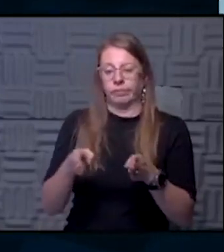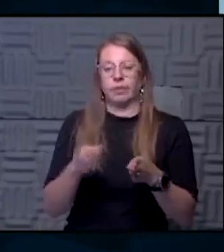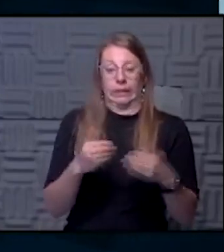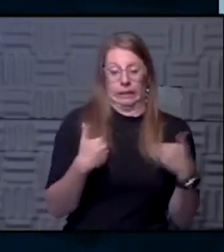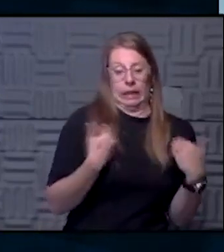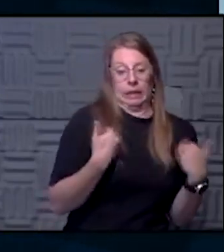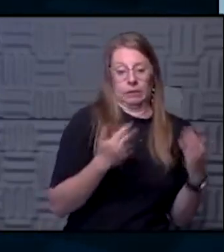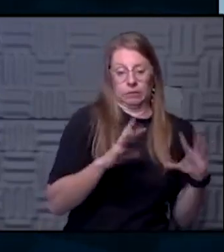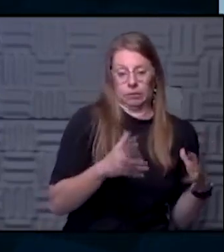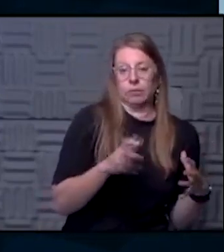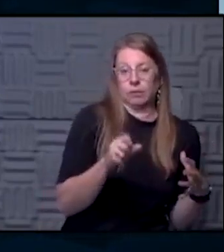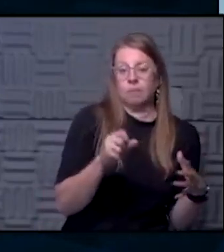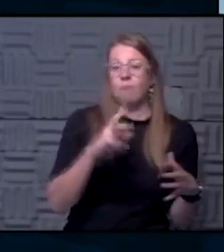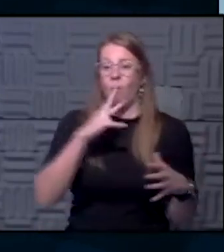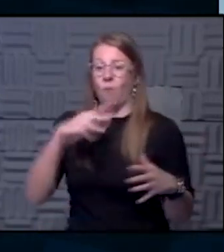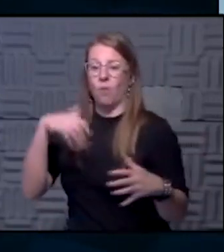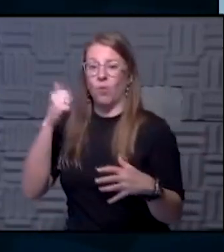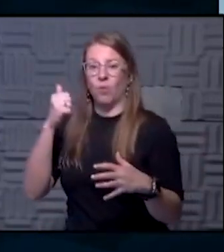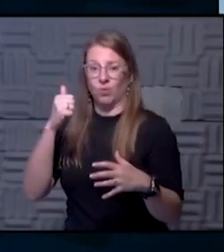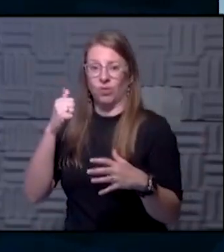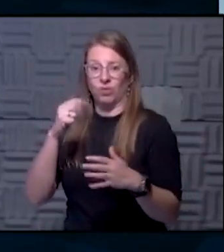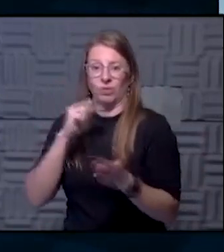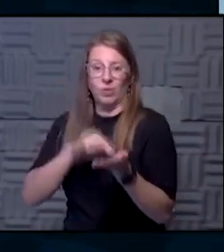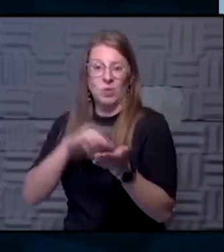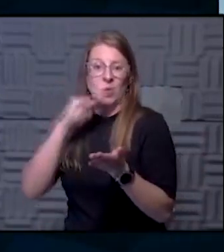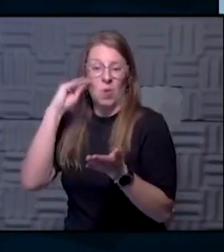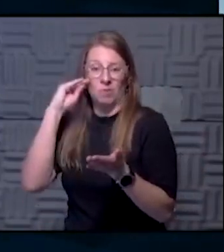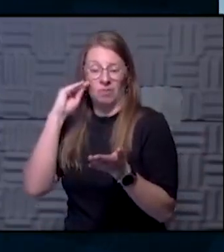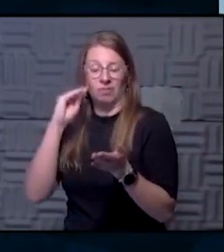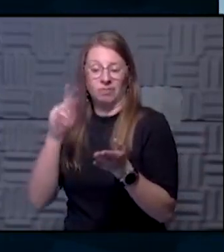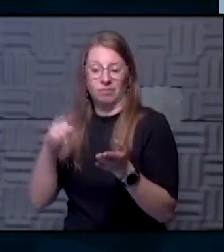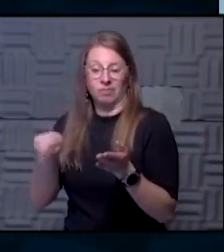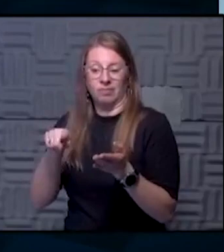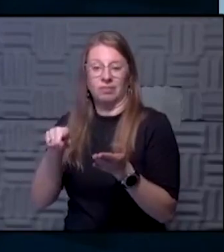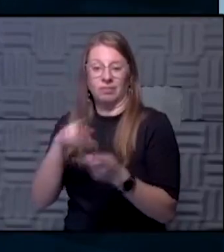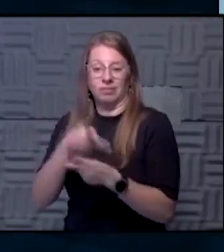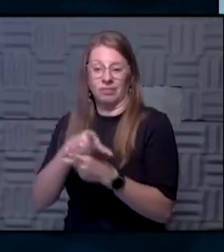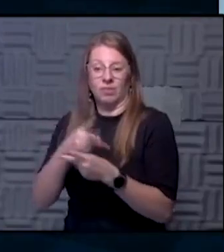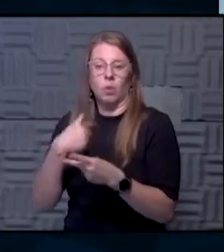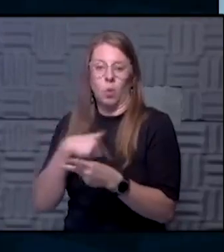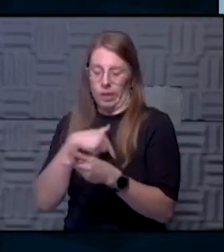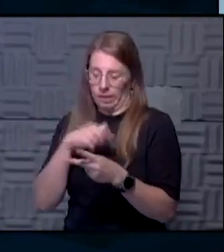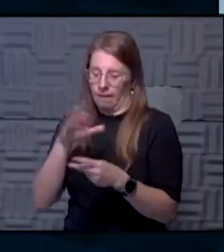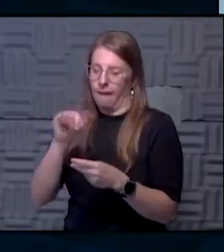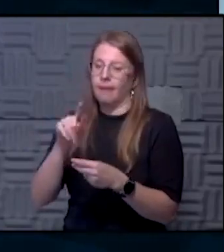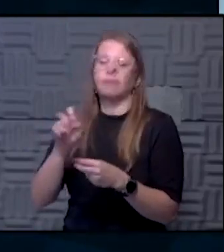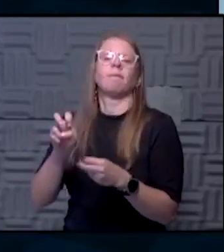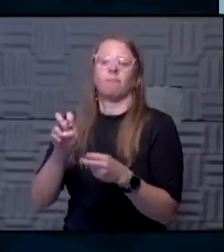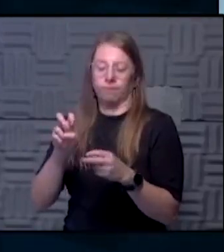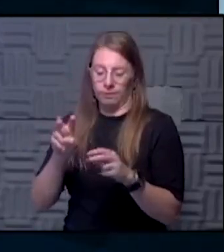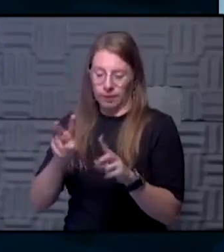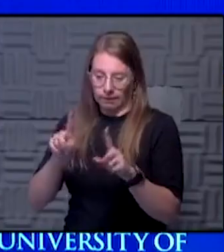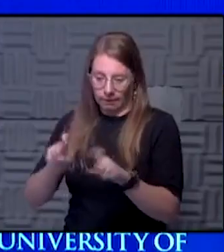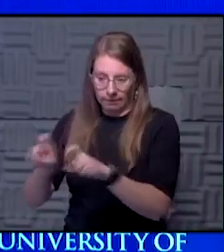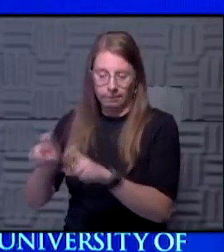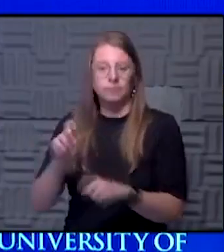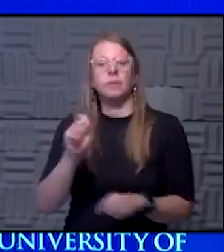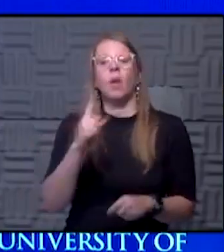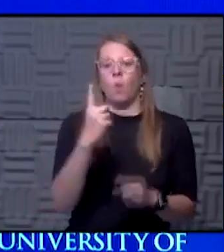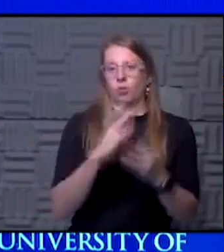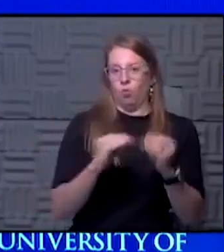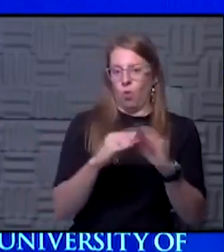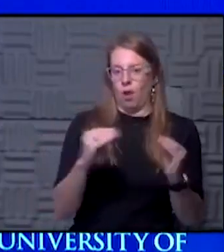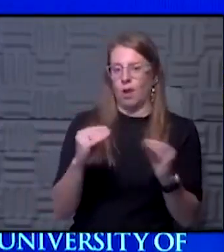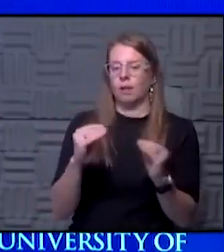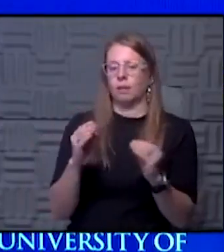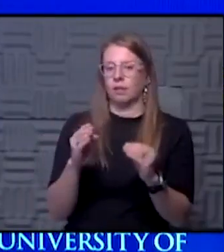the elder or the long-term care facility is still something we actively pursue. Yeah, I think one of the stories of this